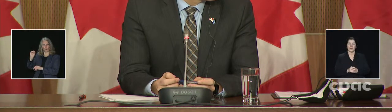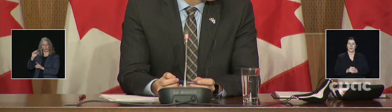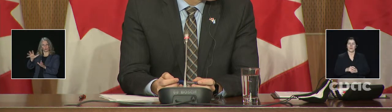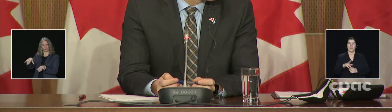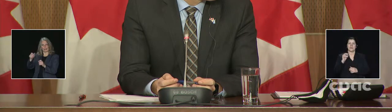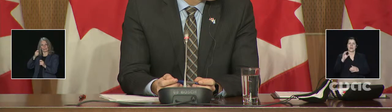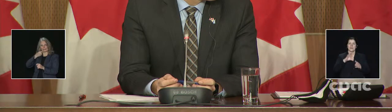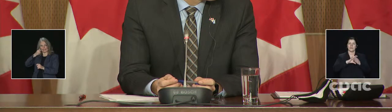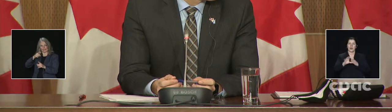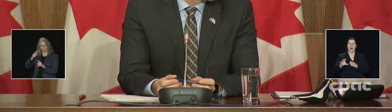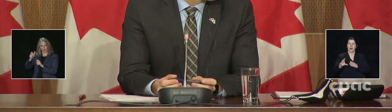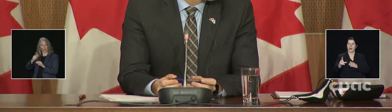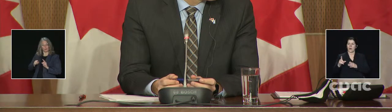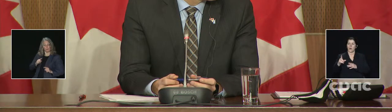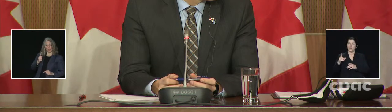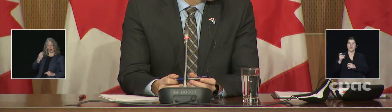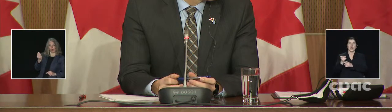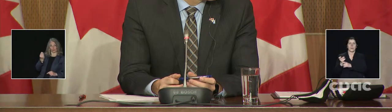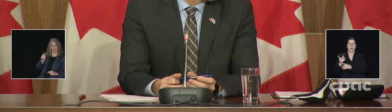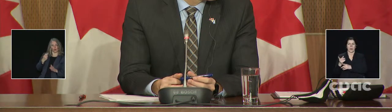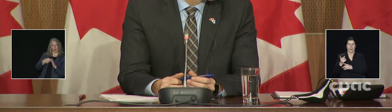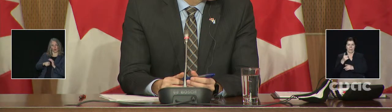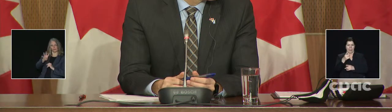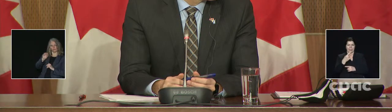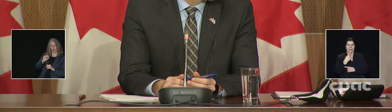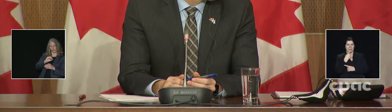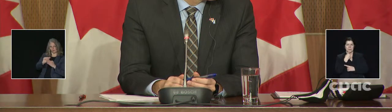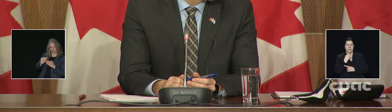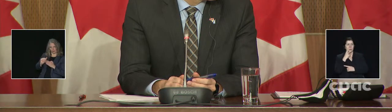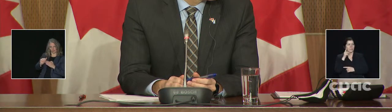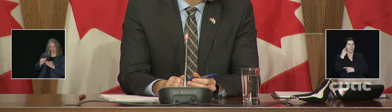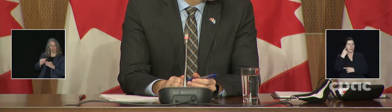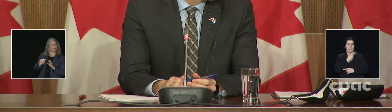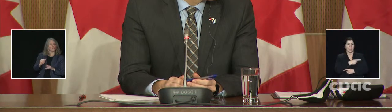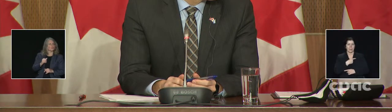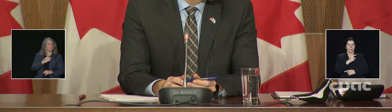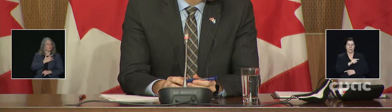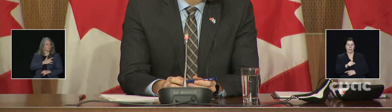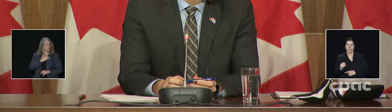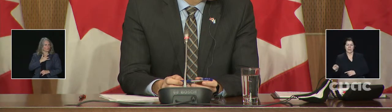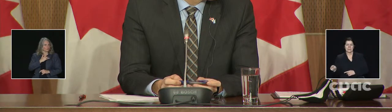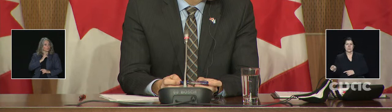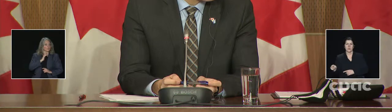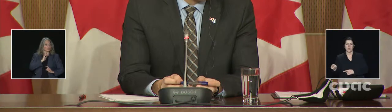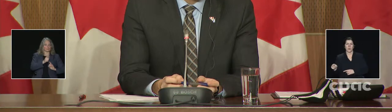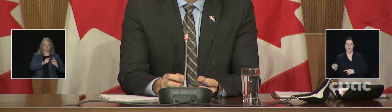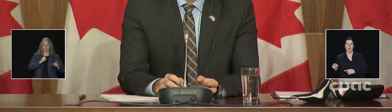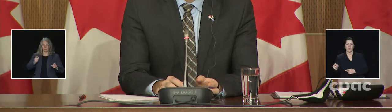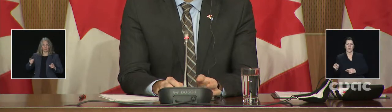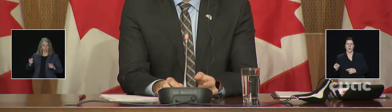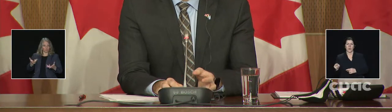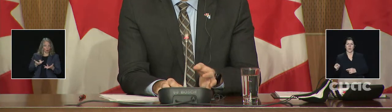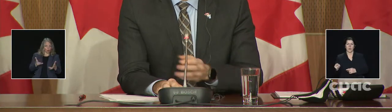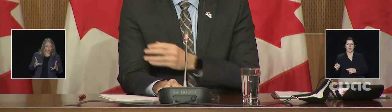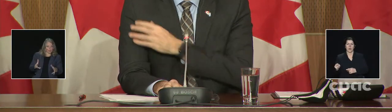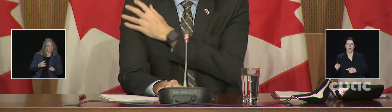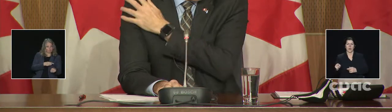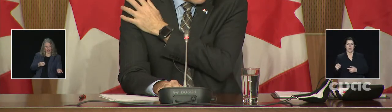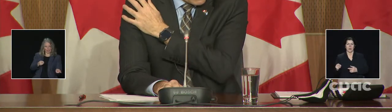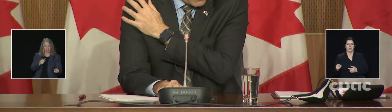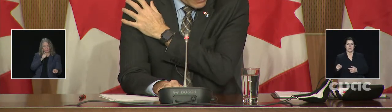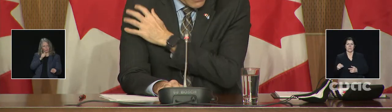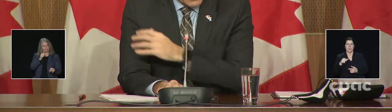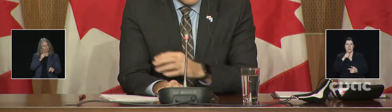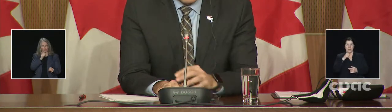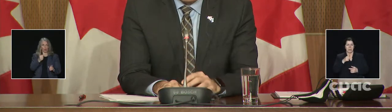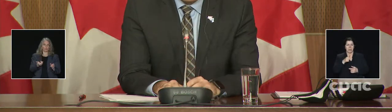provincial governments have not made the rapid tests you've given them more affordable and available for Canadians? Well, we know it's been